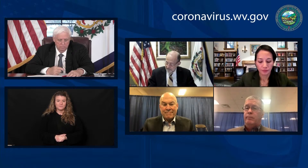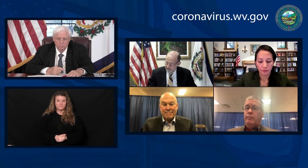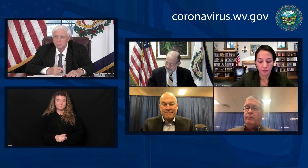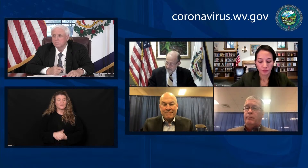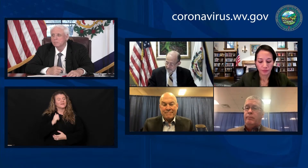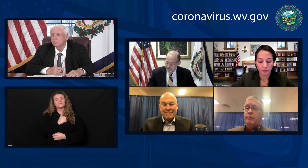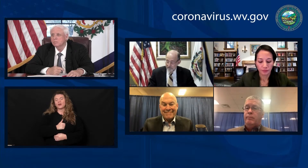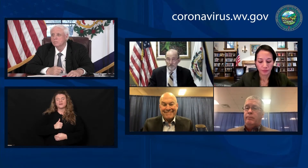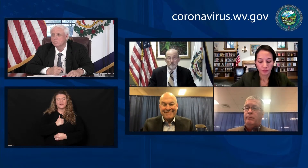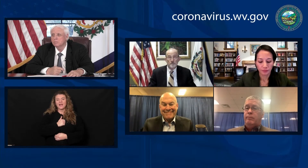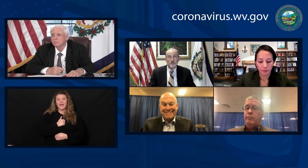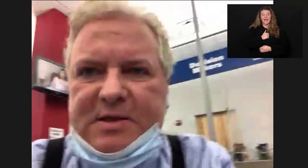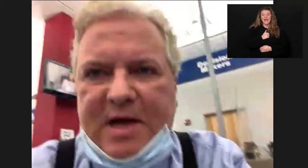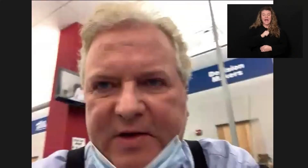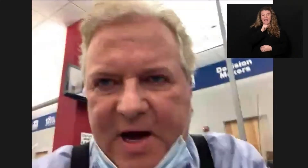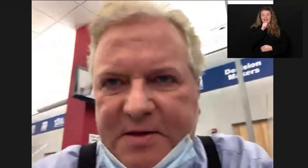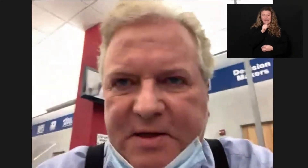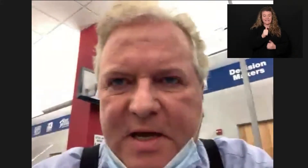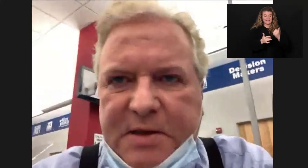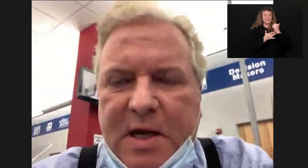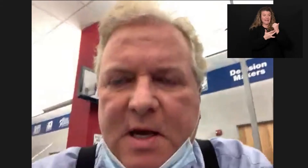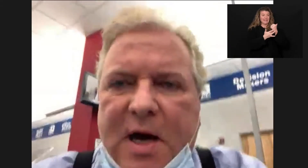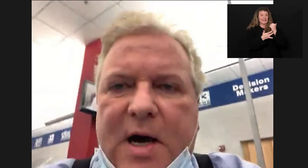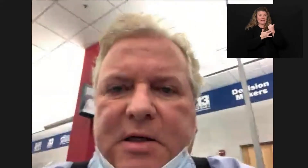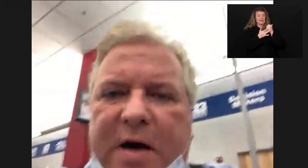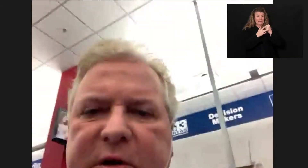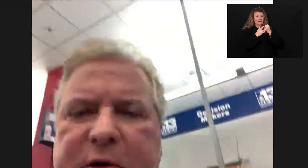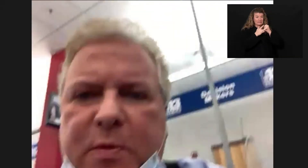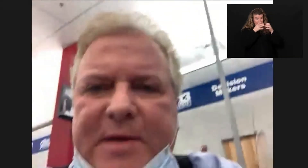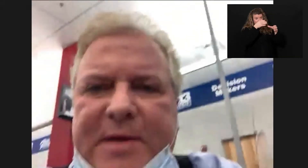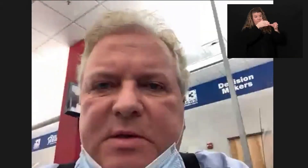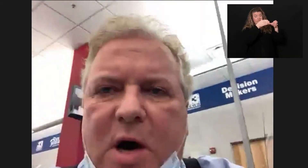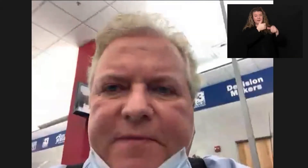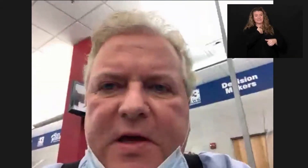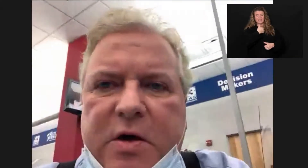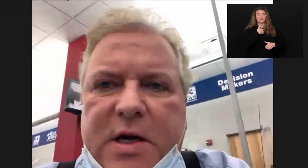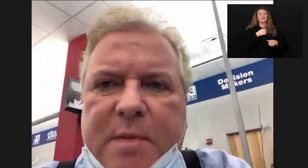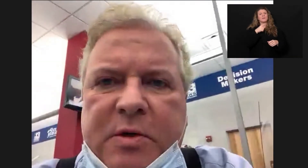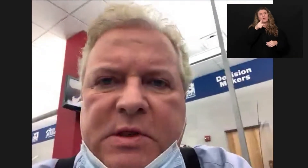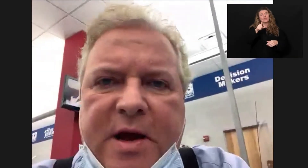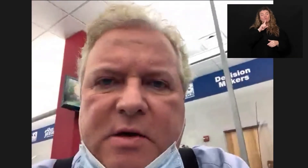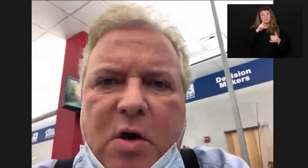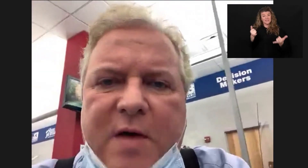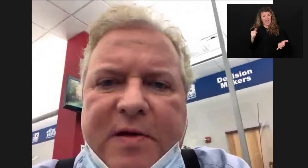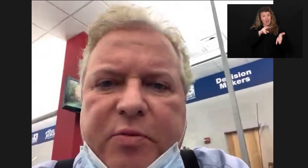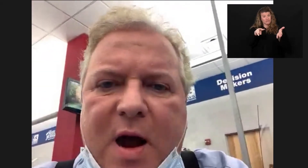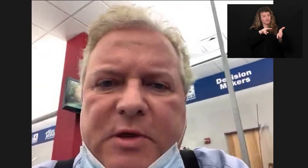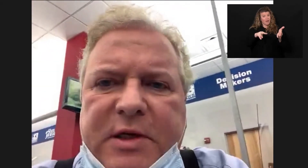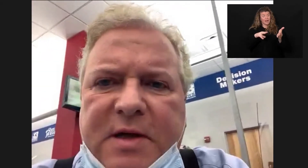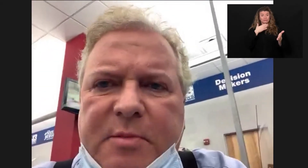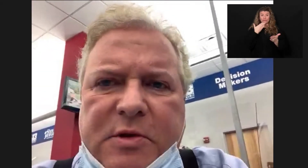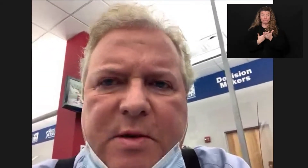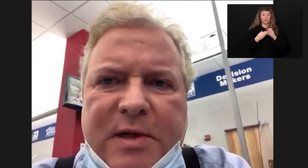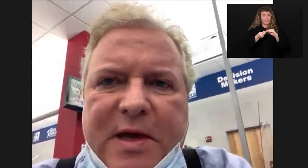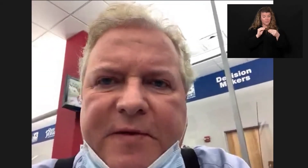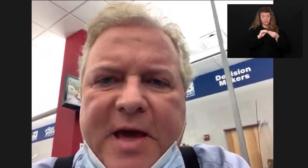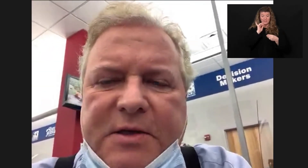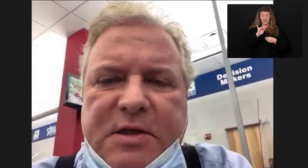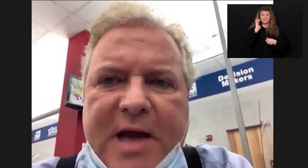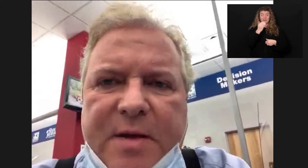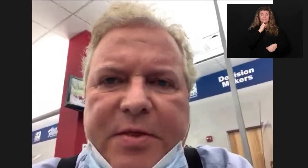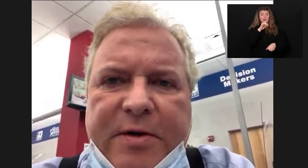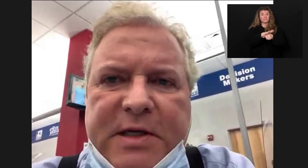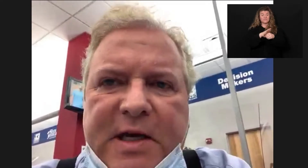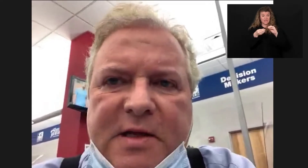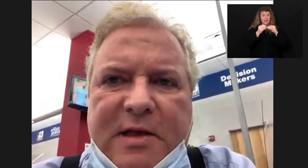Sorry about that. I'm not the most tech-savvy guy these days. Governor, you read some awfully good numbers there, awfully promising numbers. I believe